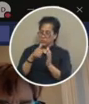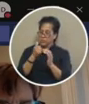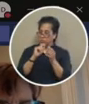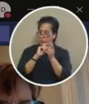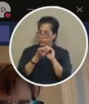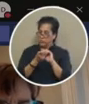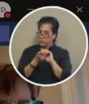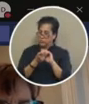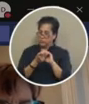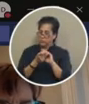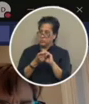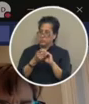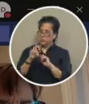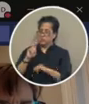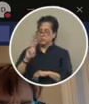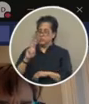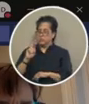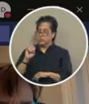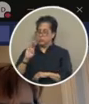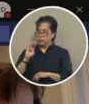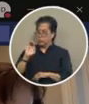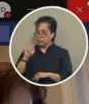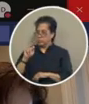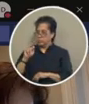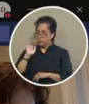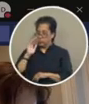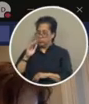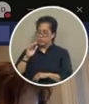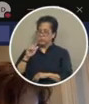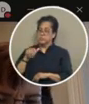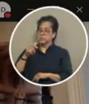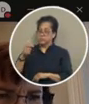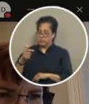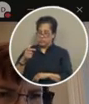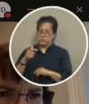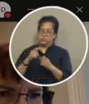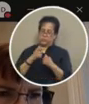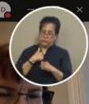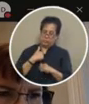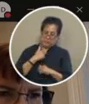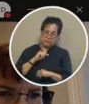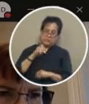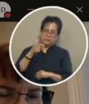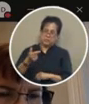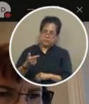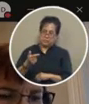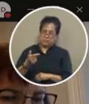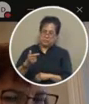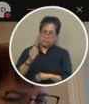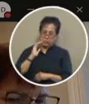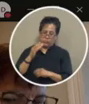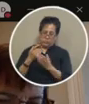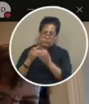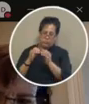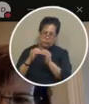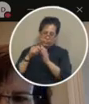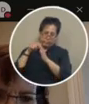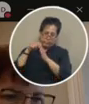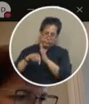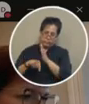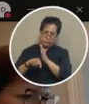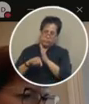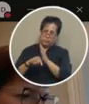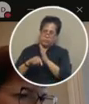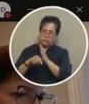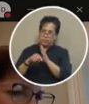changes. Robert Cortinas will follow myself, and he'll cover more in depth